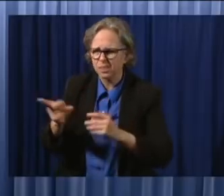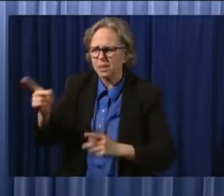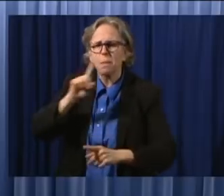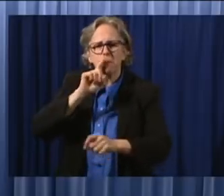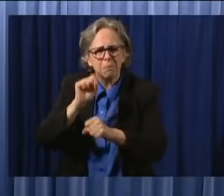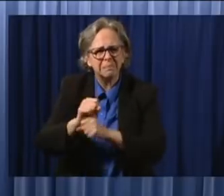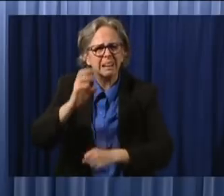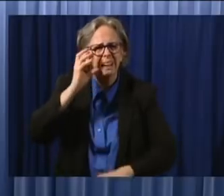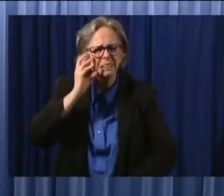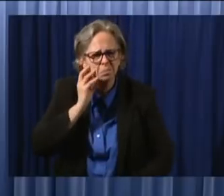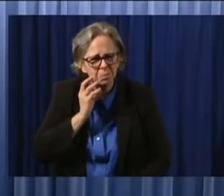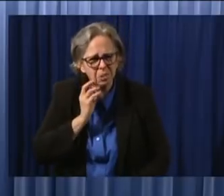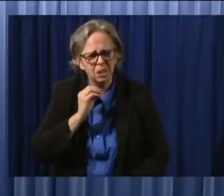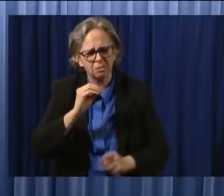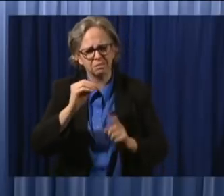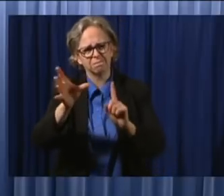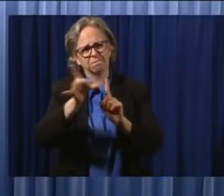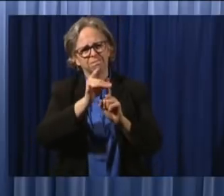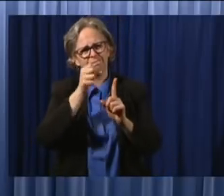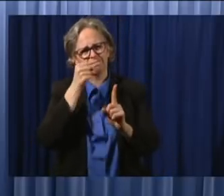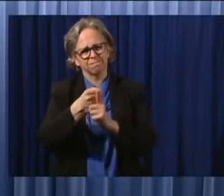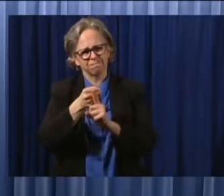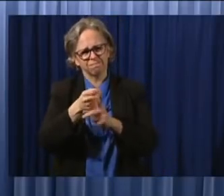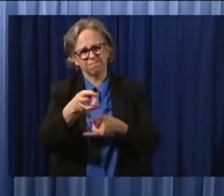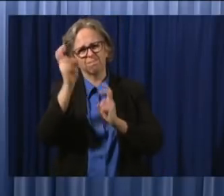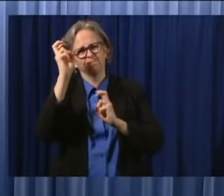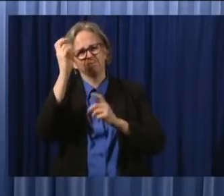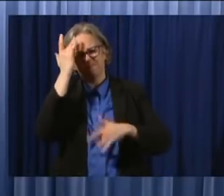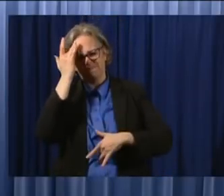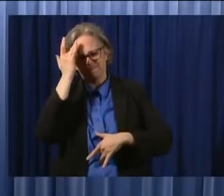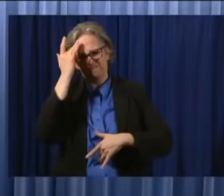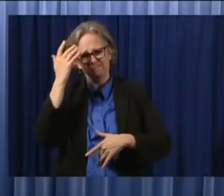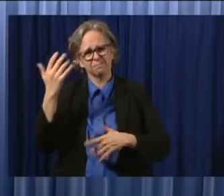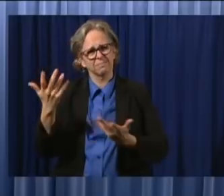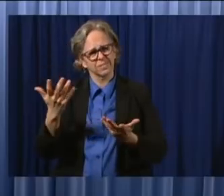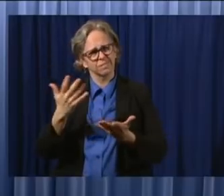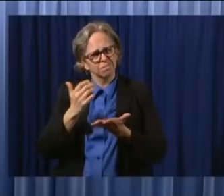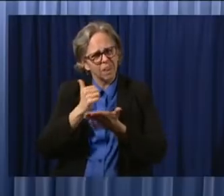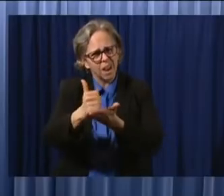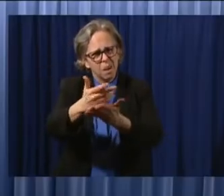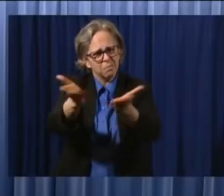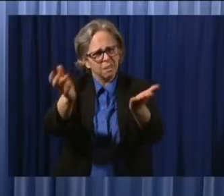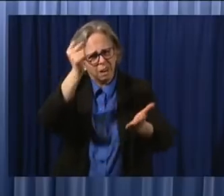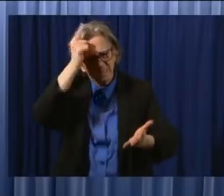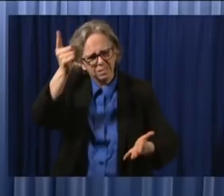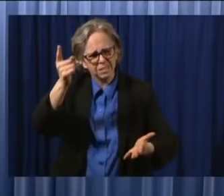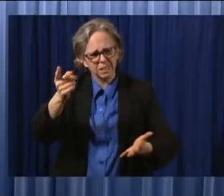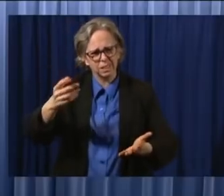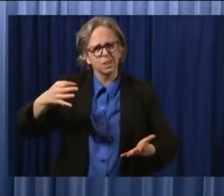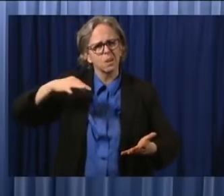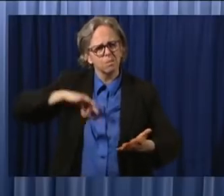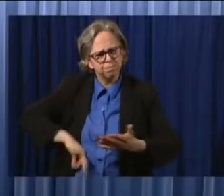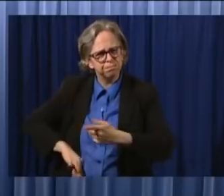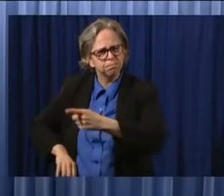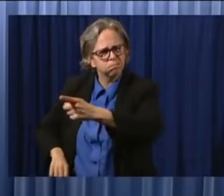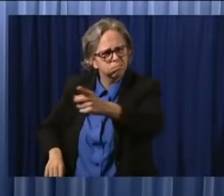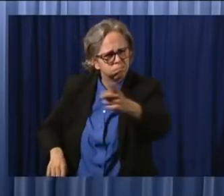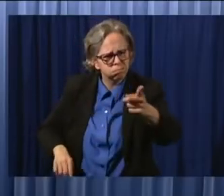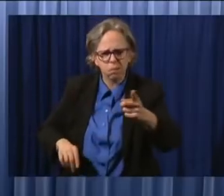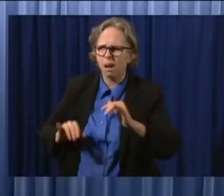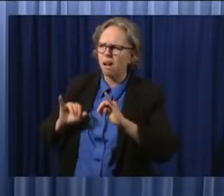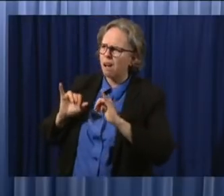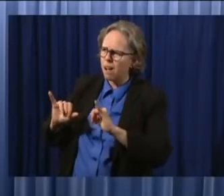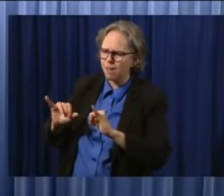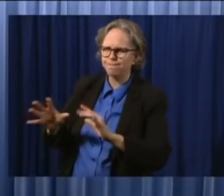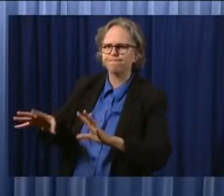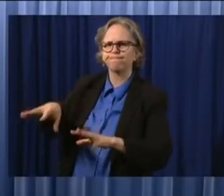of you experienced it, different way, but to hear directly from you, and so thank you. Can I